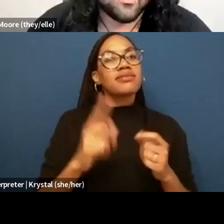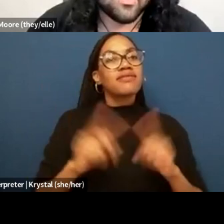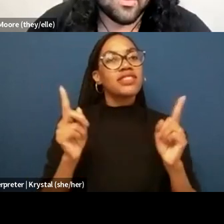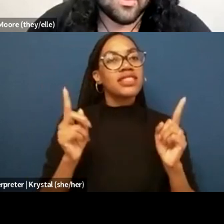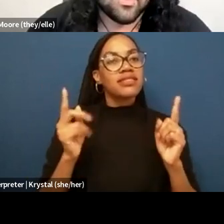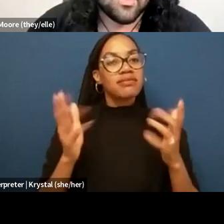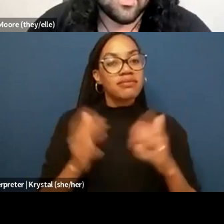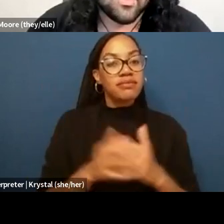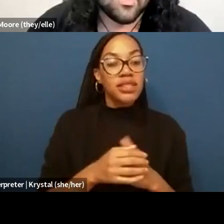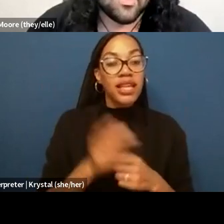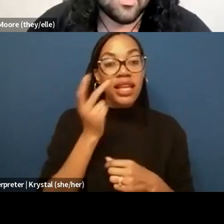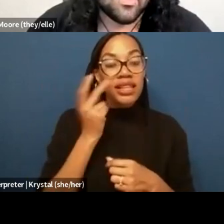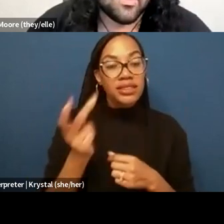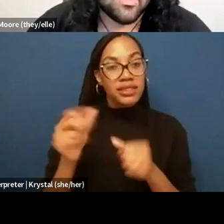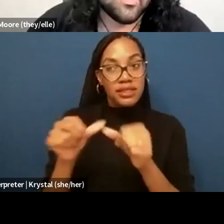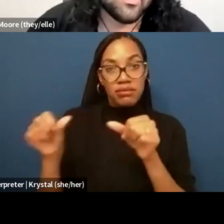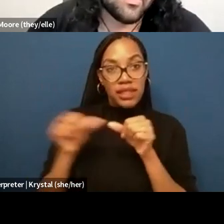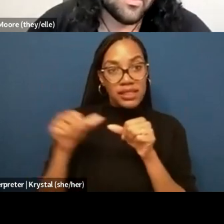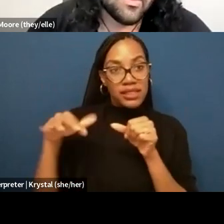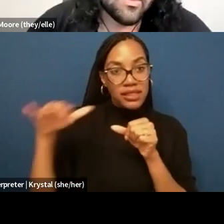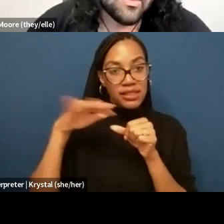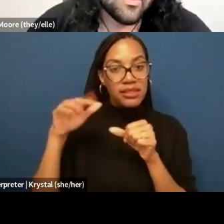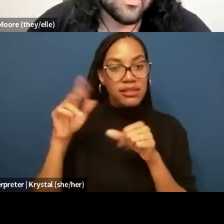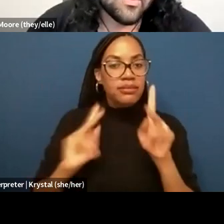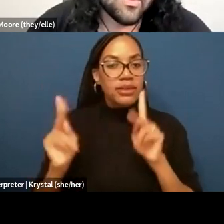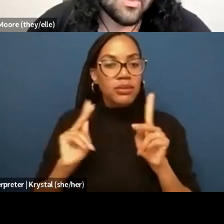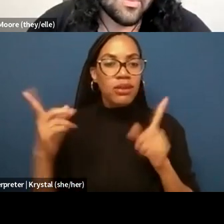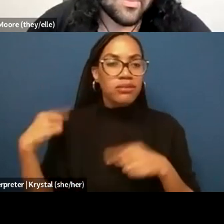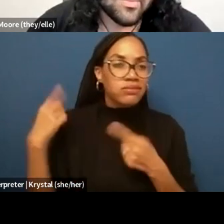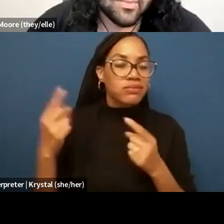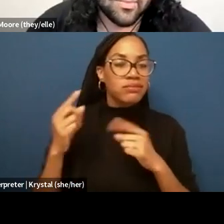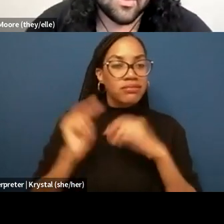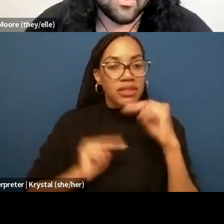who have been building and unique